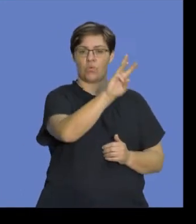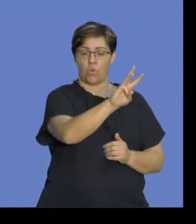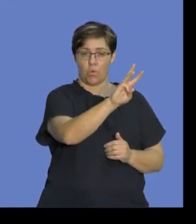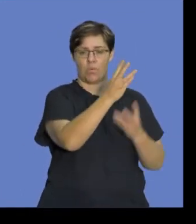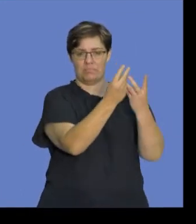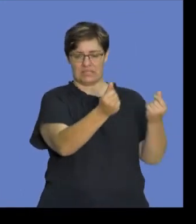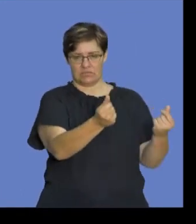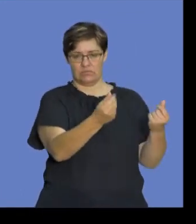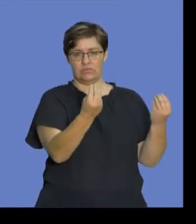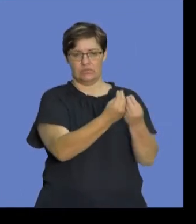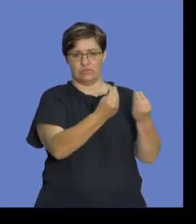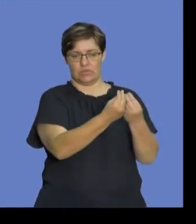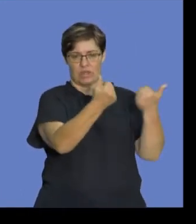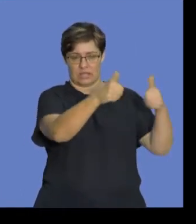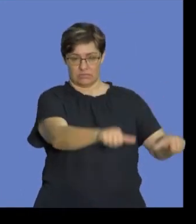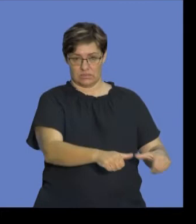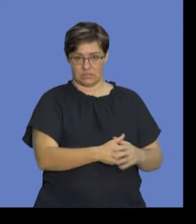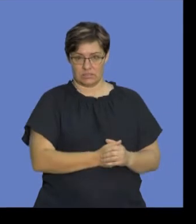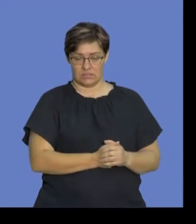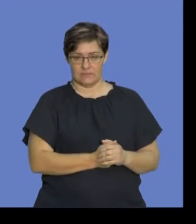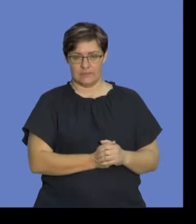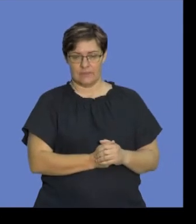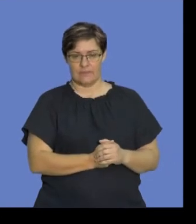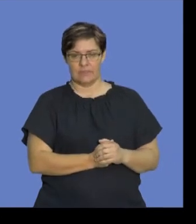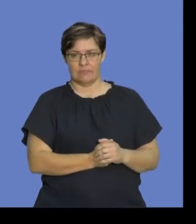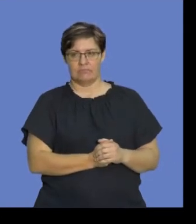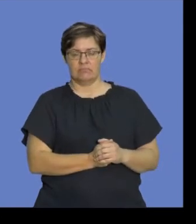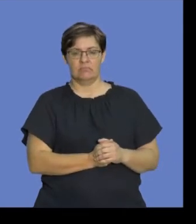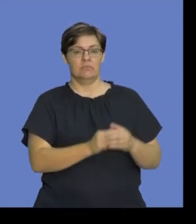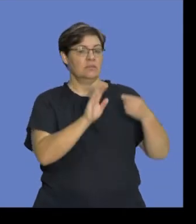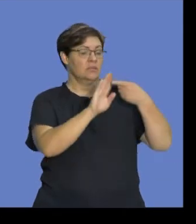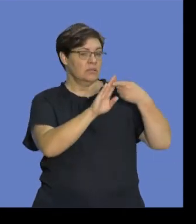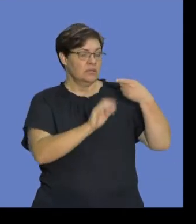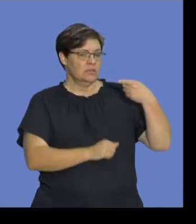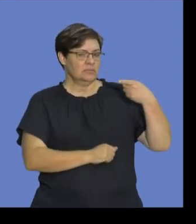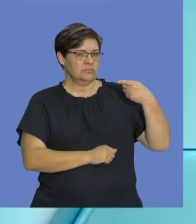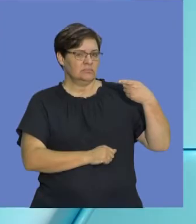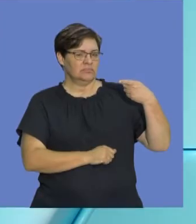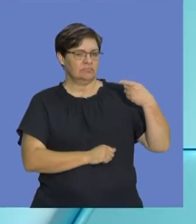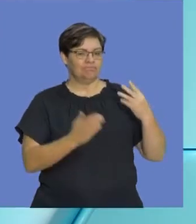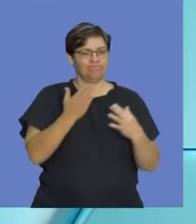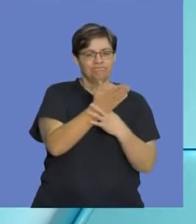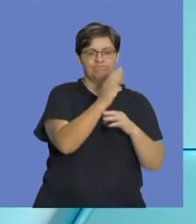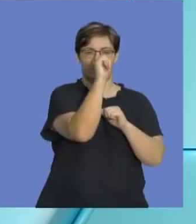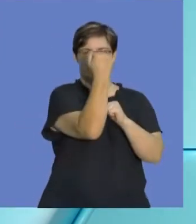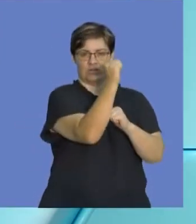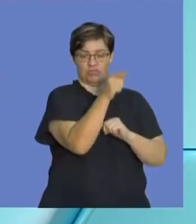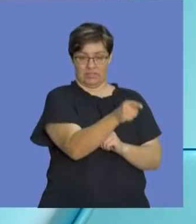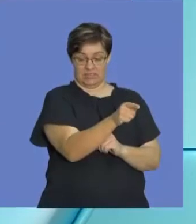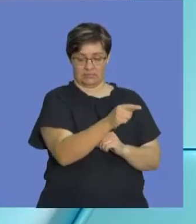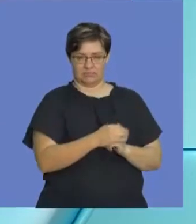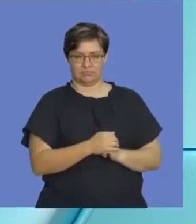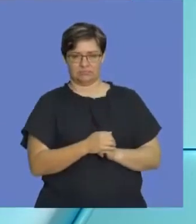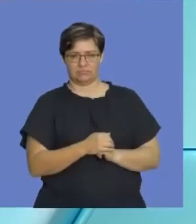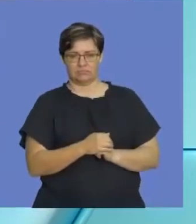materials stock account. Right. Number one, when you walk into a factory at